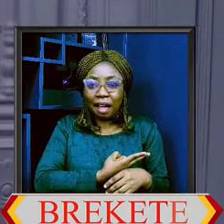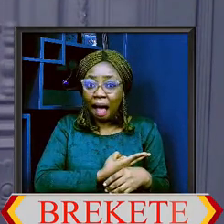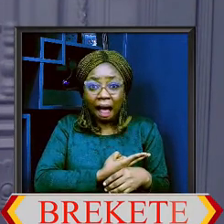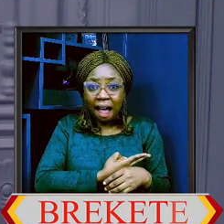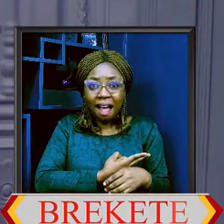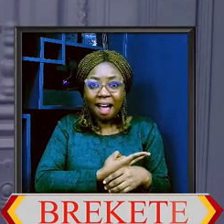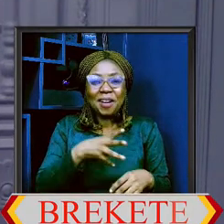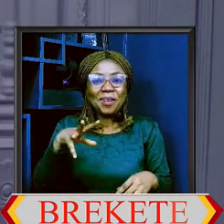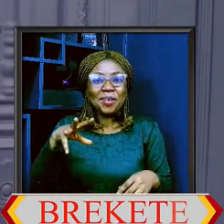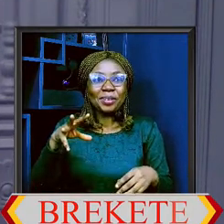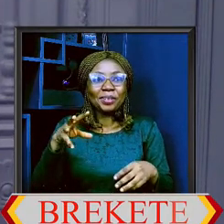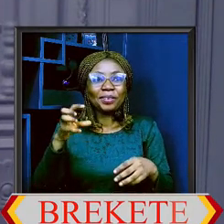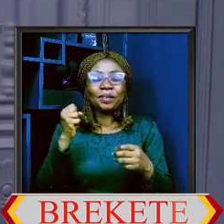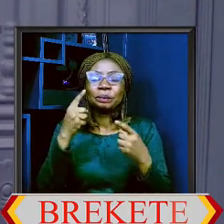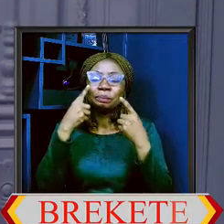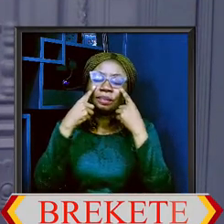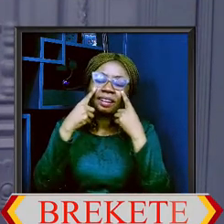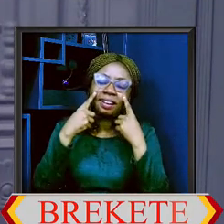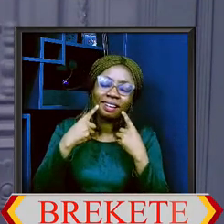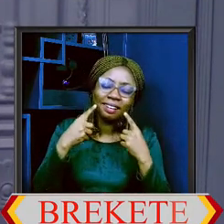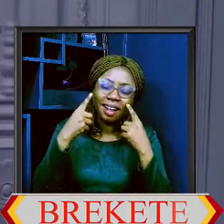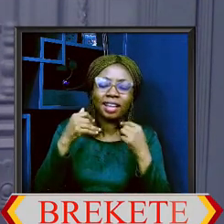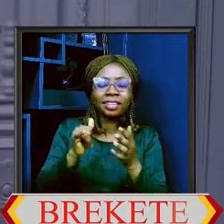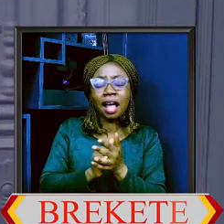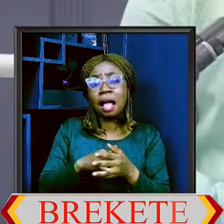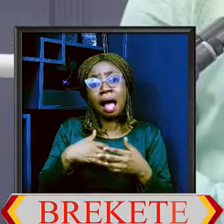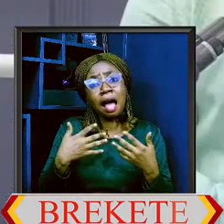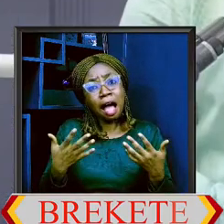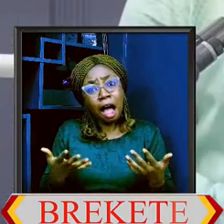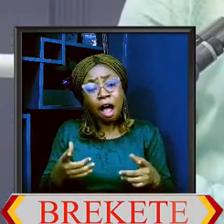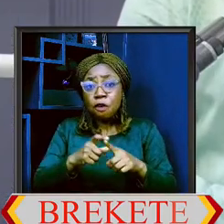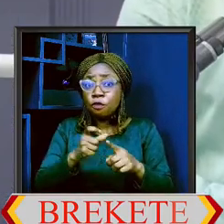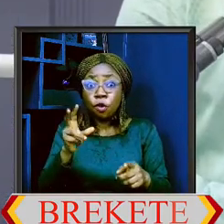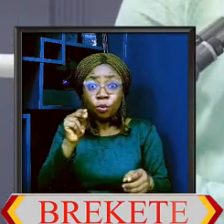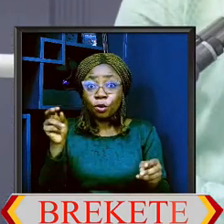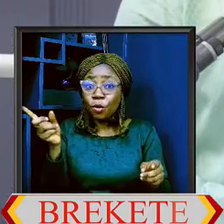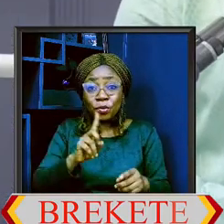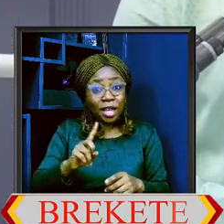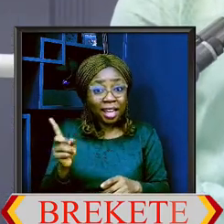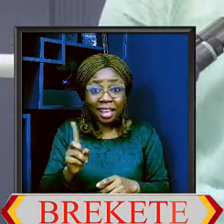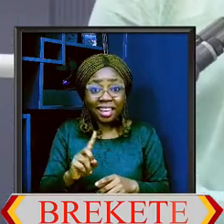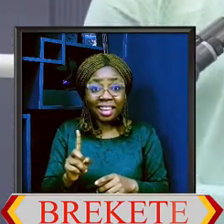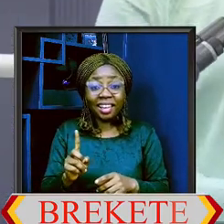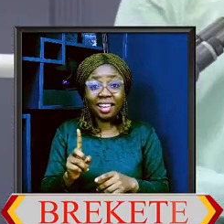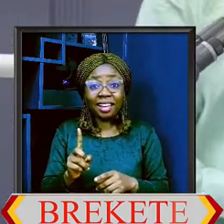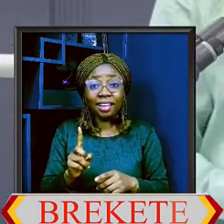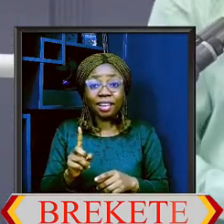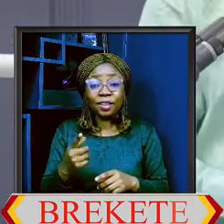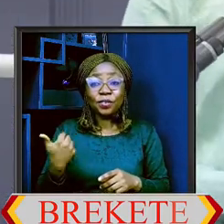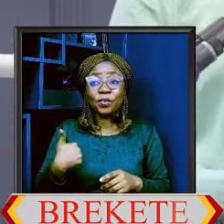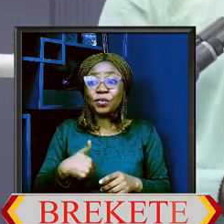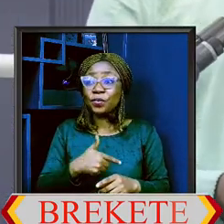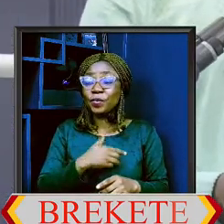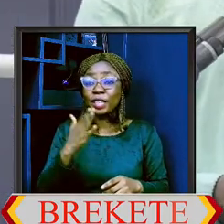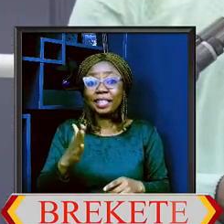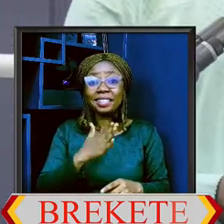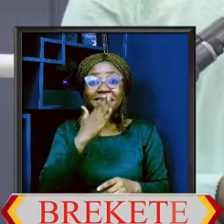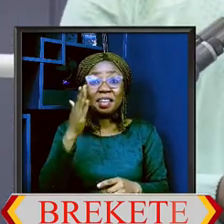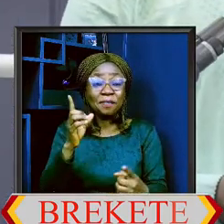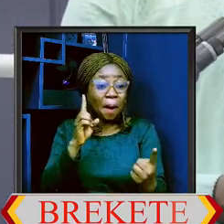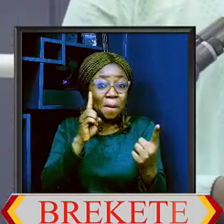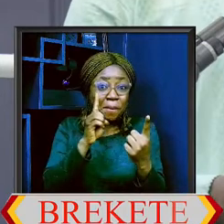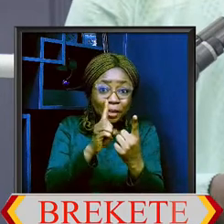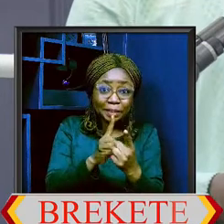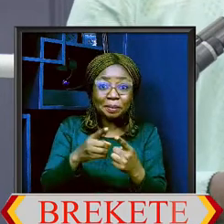was it was even shedding tears that from nowhere yeah we never contacted